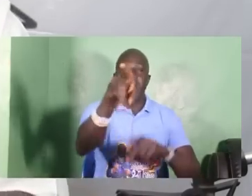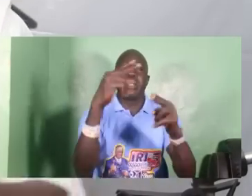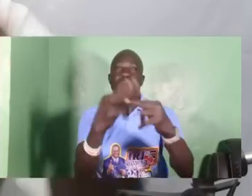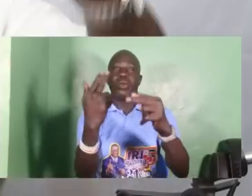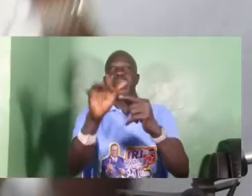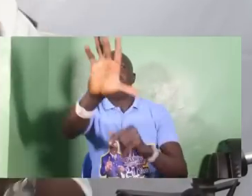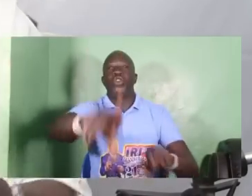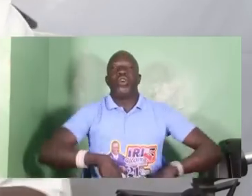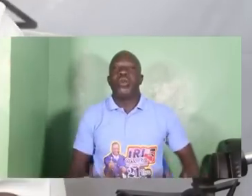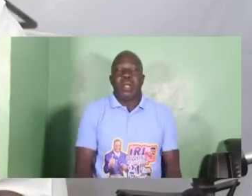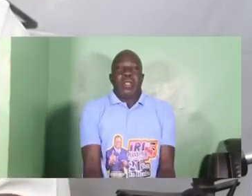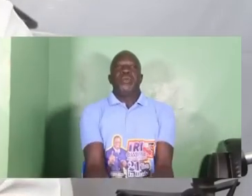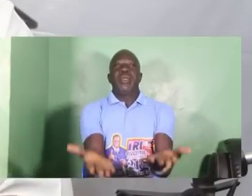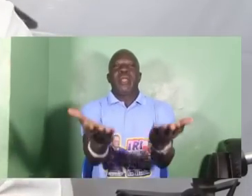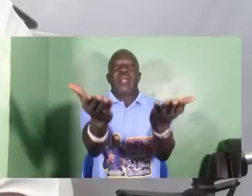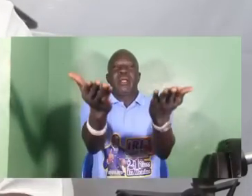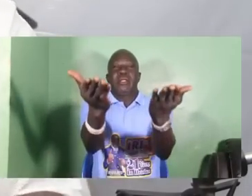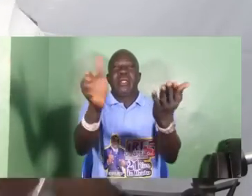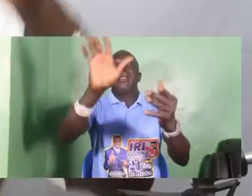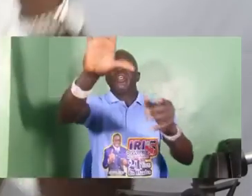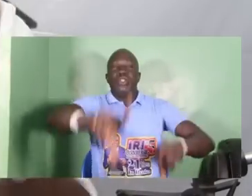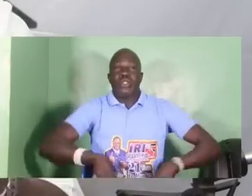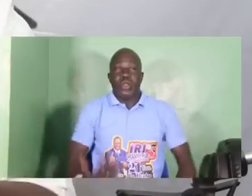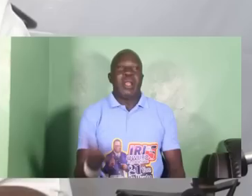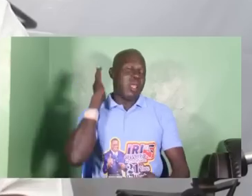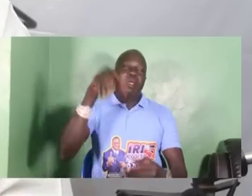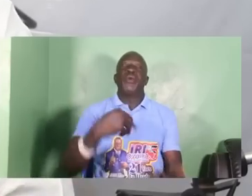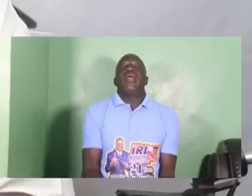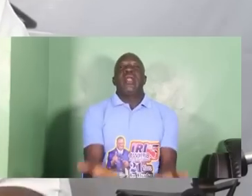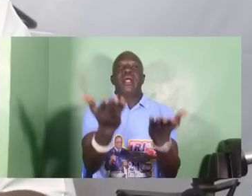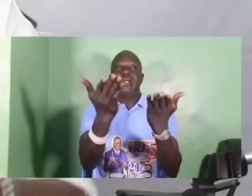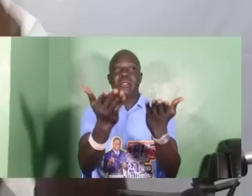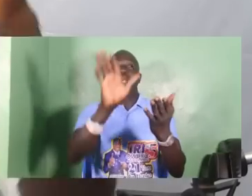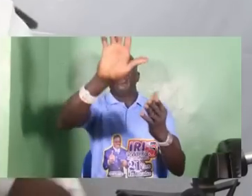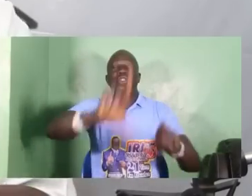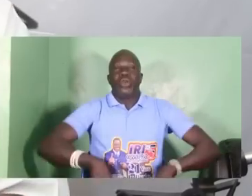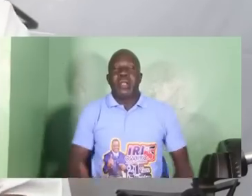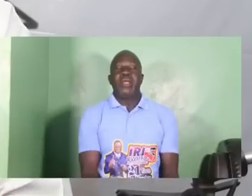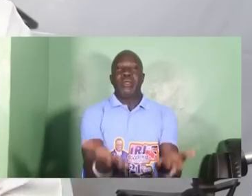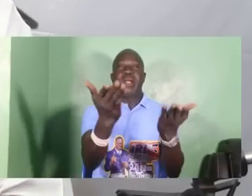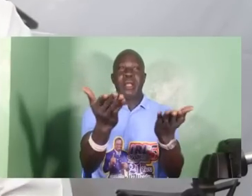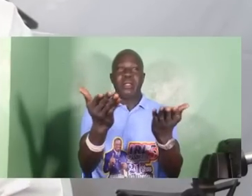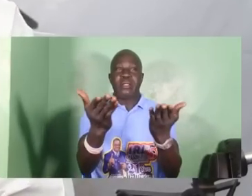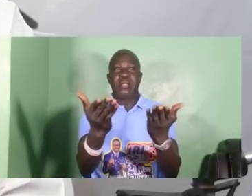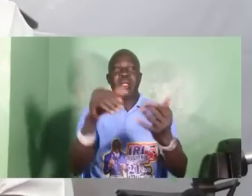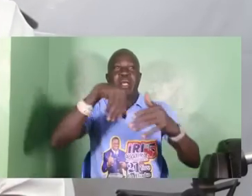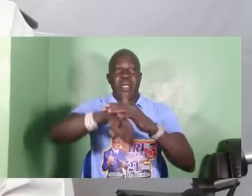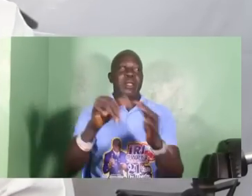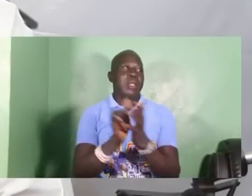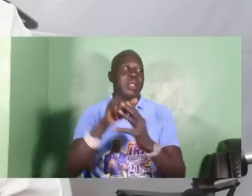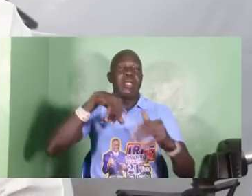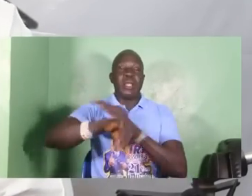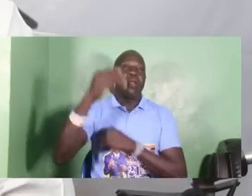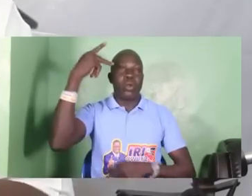the name of the Lord. Your life be lifted in Jesus' name. Your life be lifted in Jesus' name. Your life be lifted in Jesus'